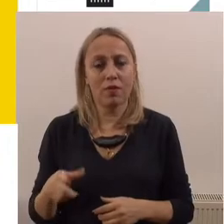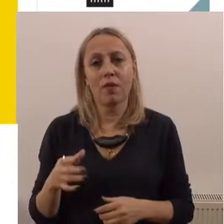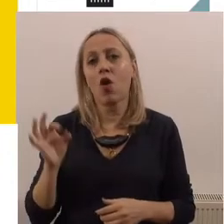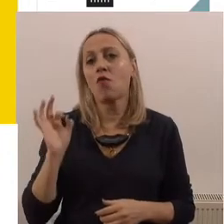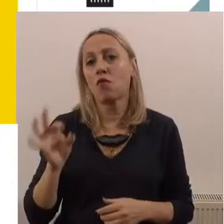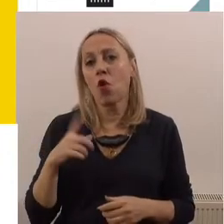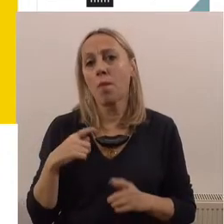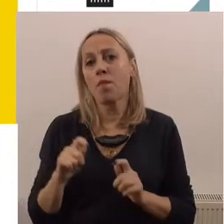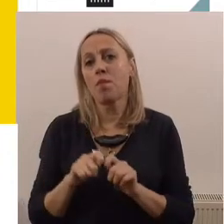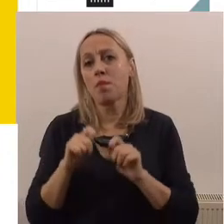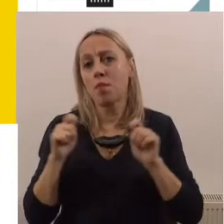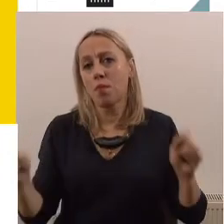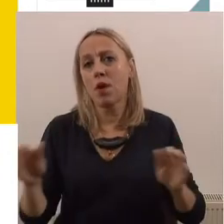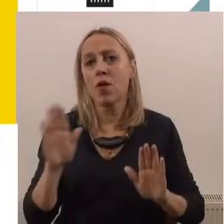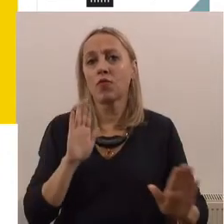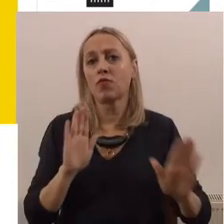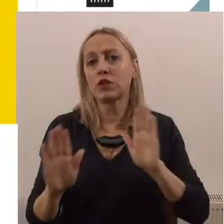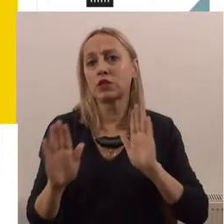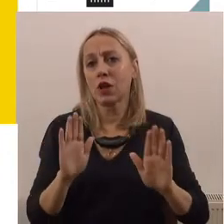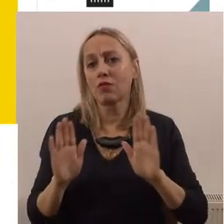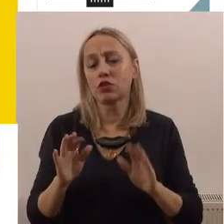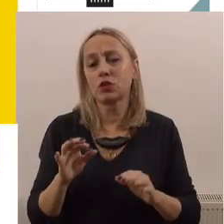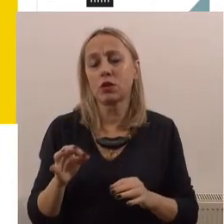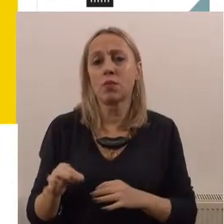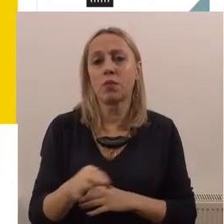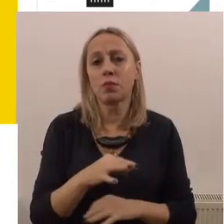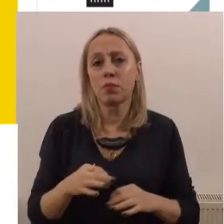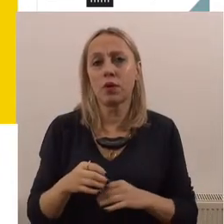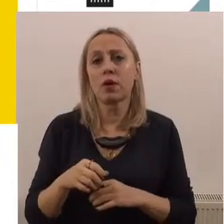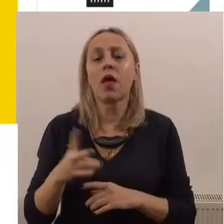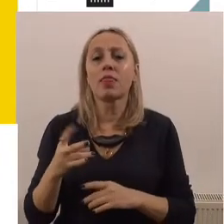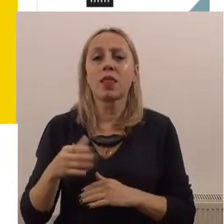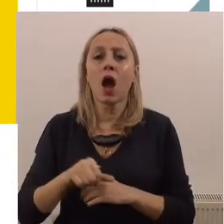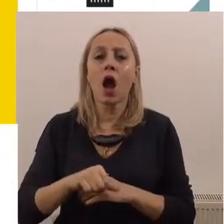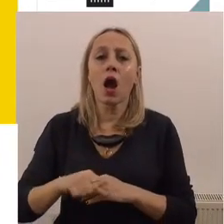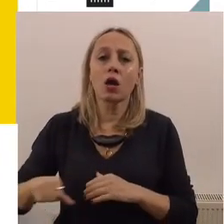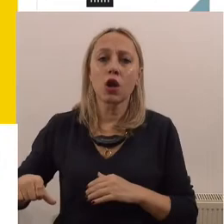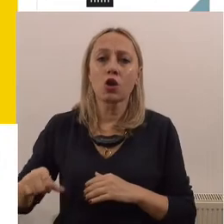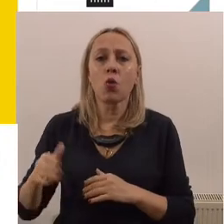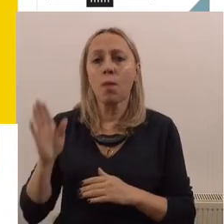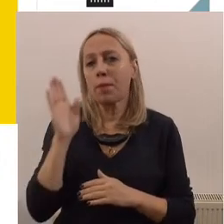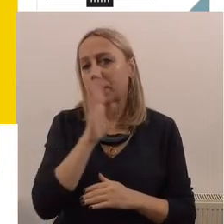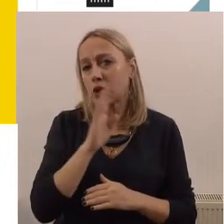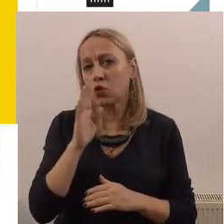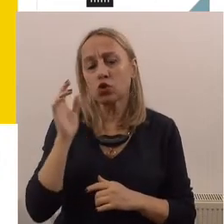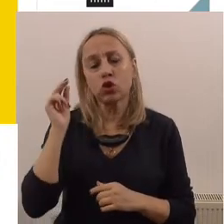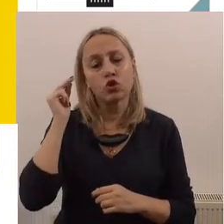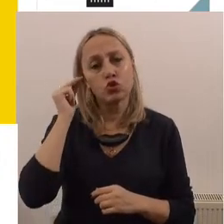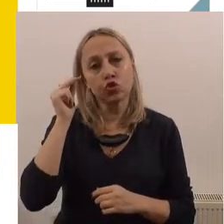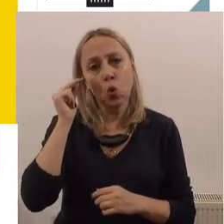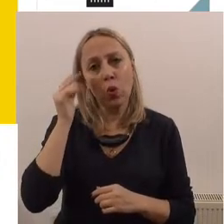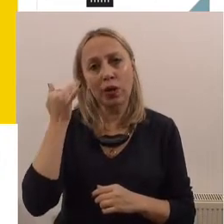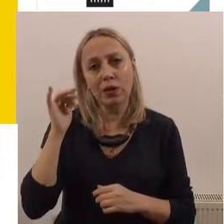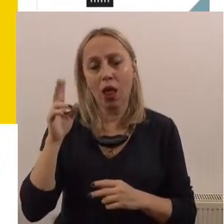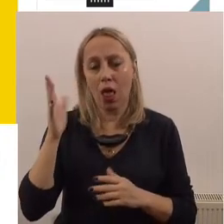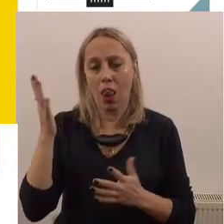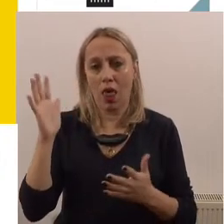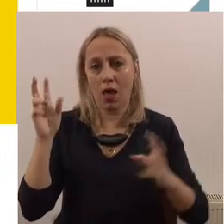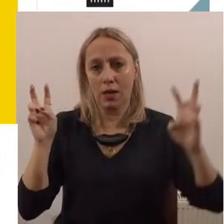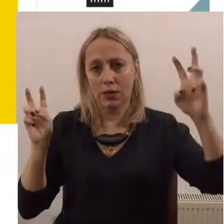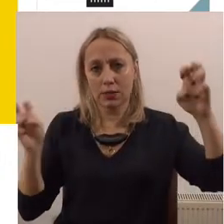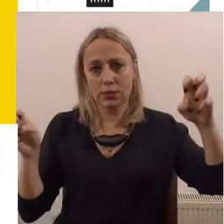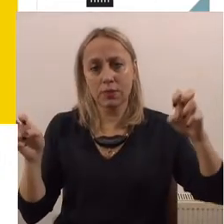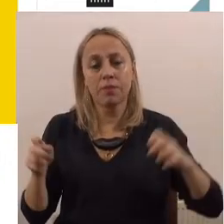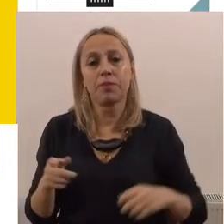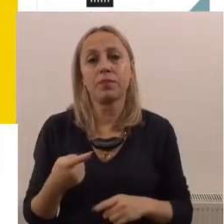with disabilities. In October, we started one more project. which is the adaptation of